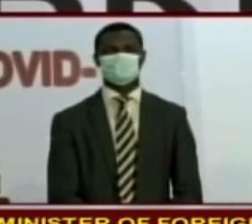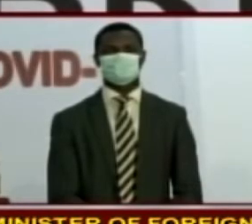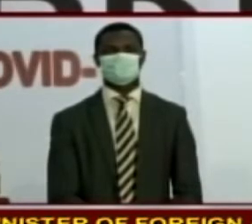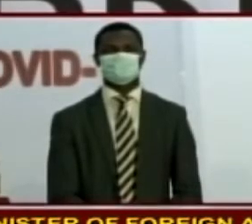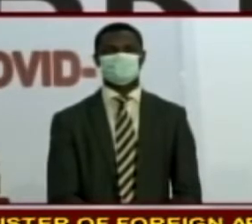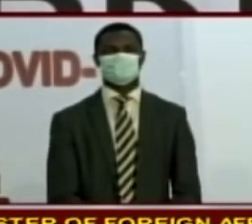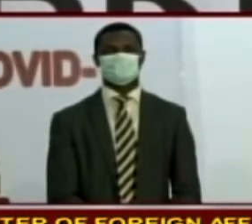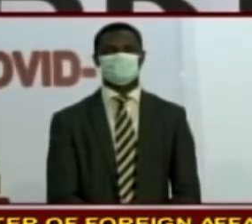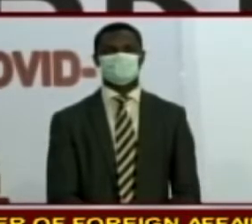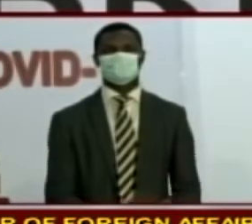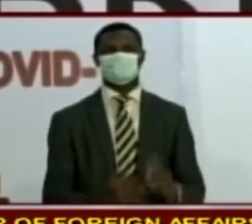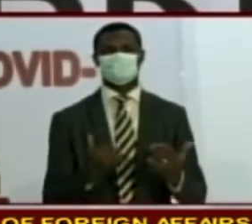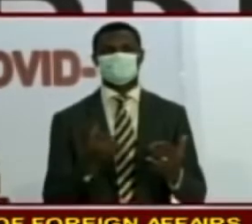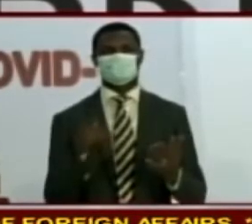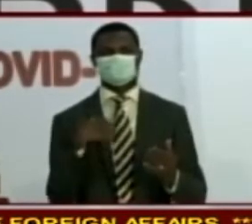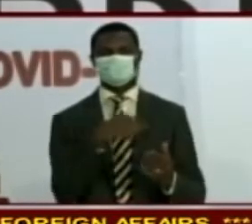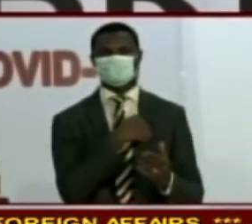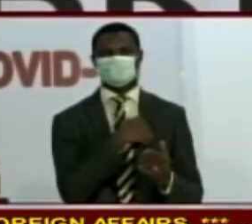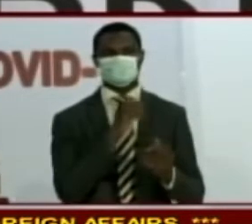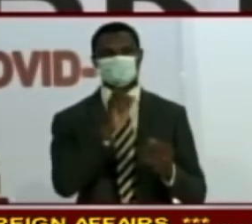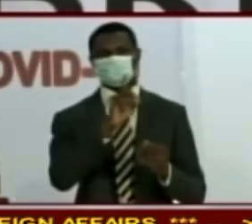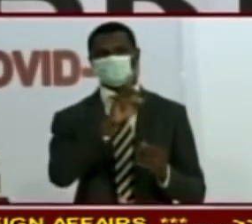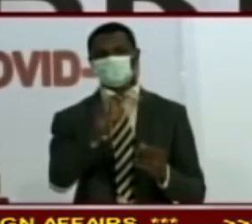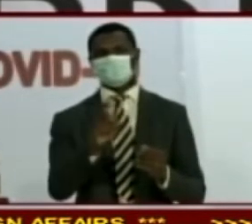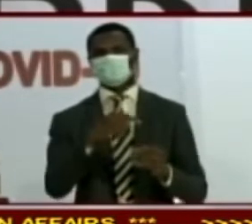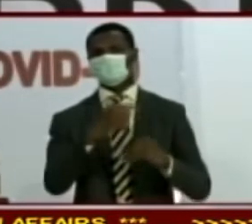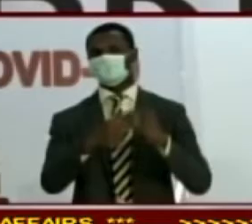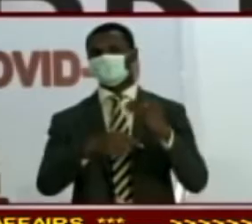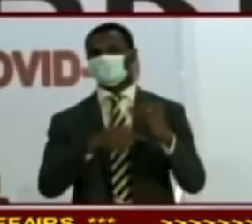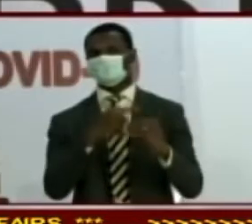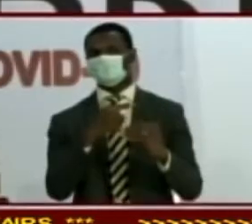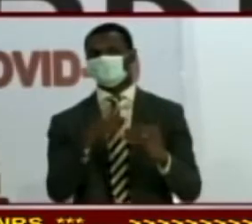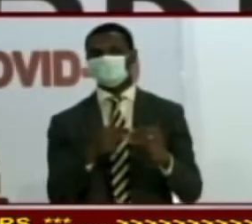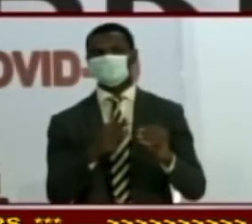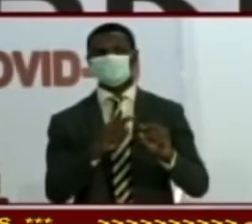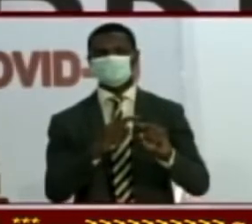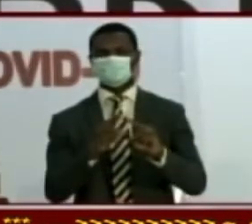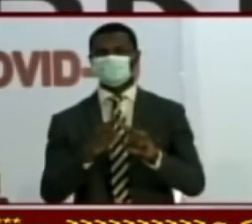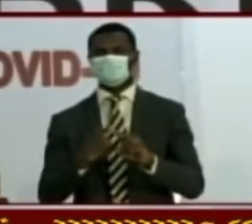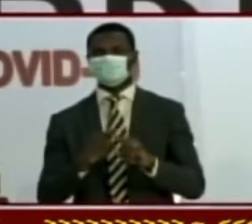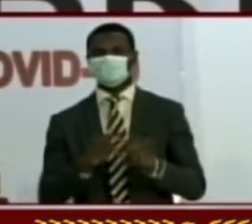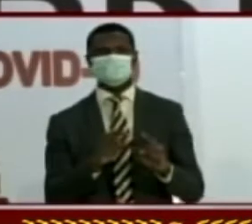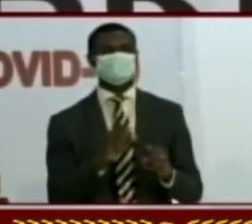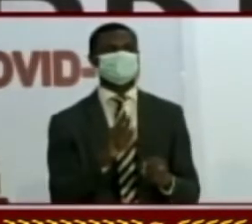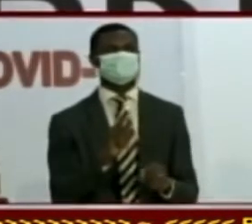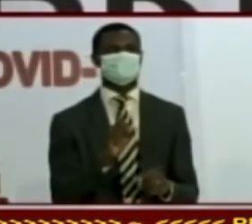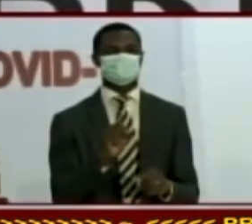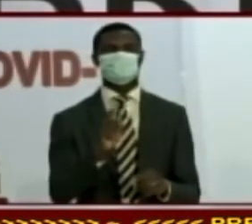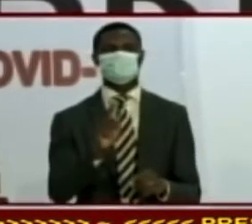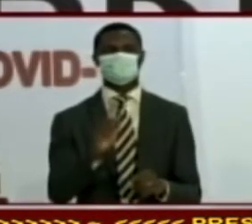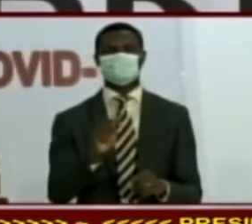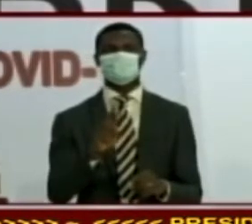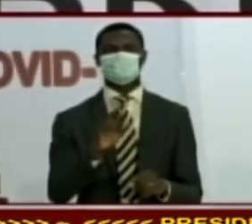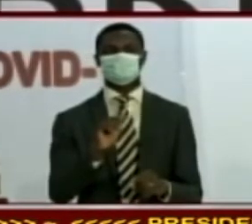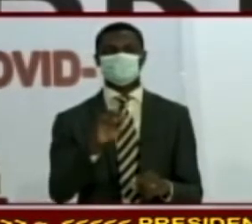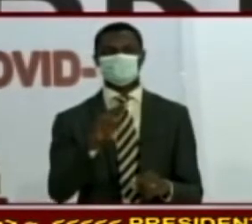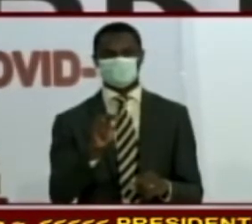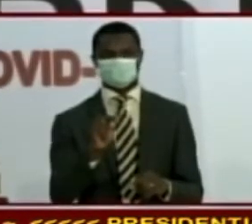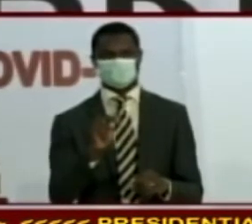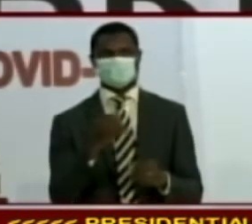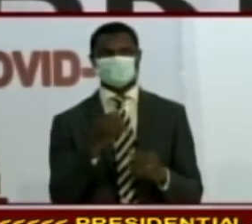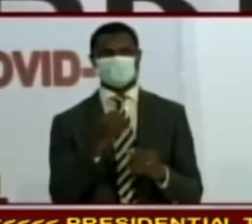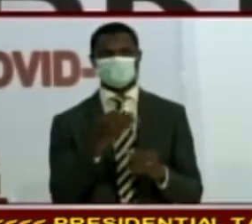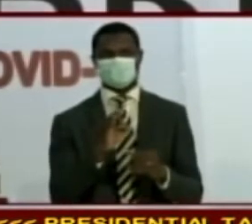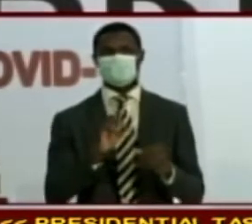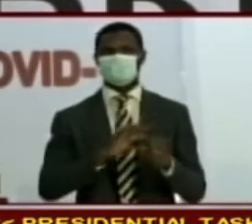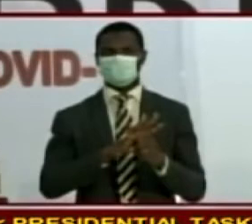In terms of the question about the different strains of COVID-19 and whether or